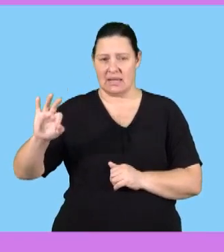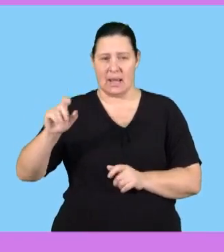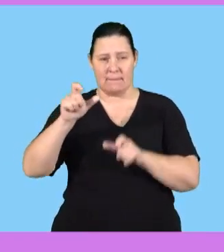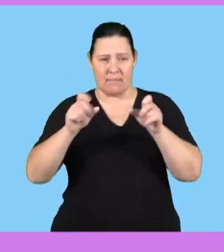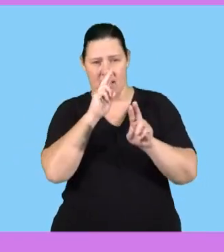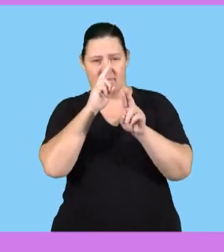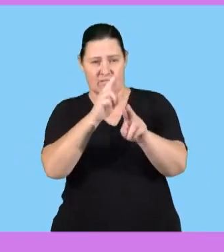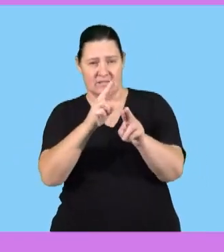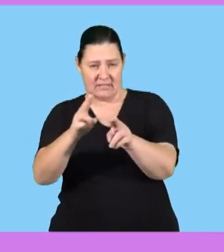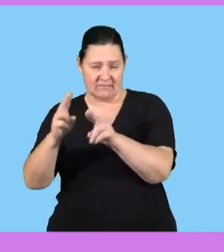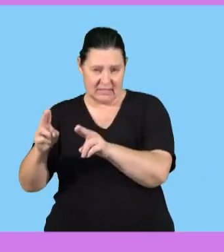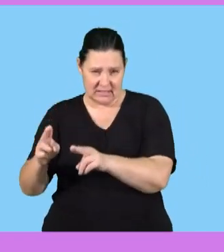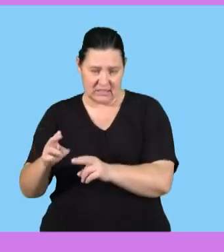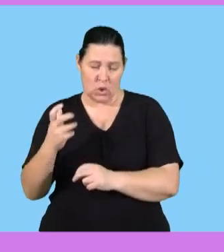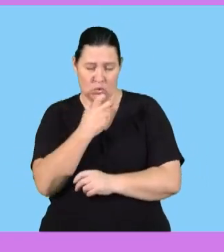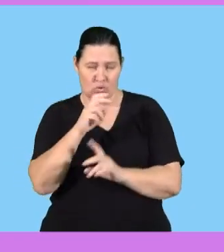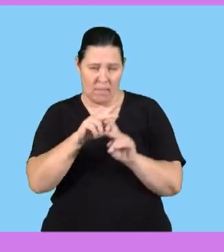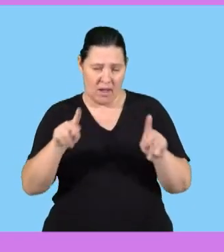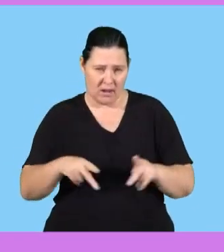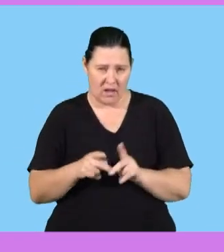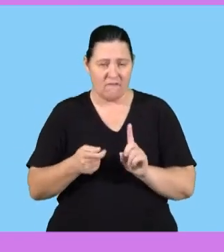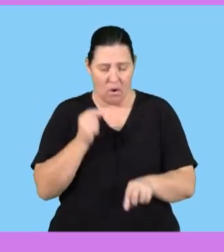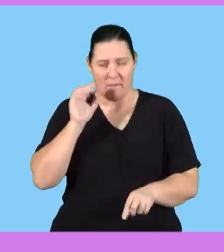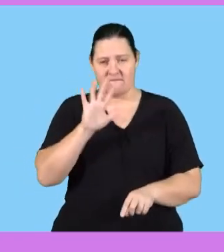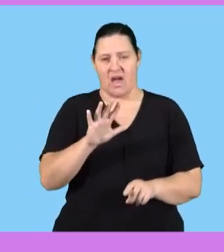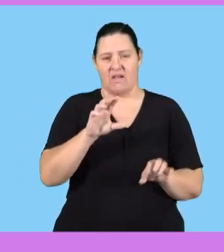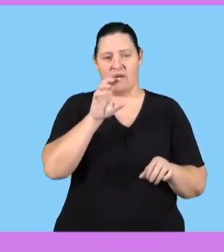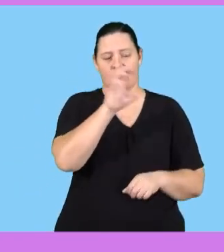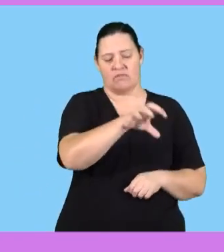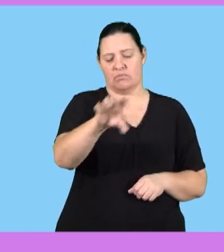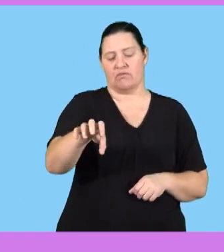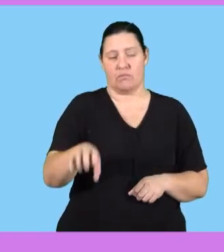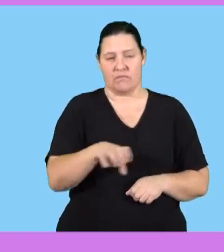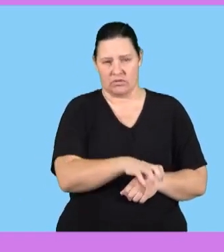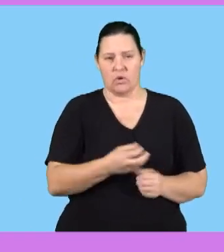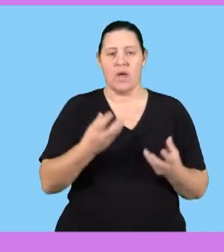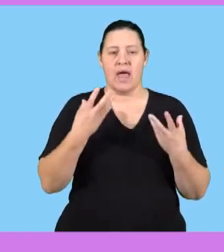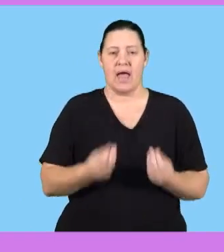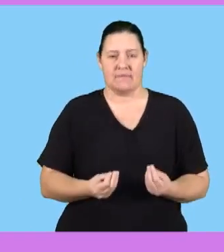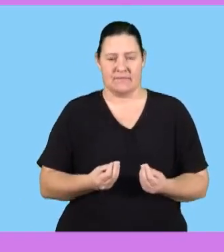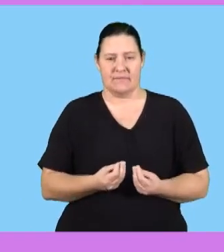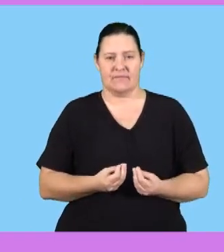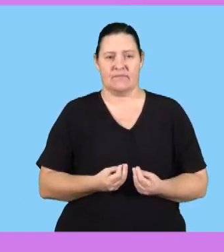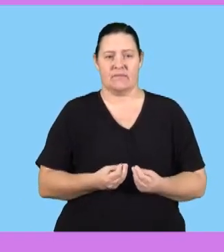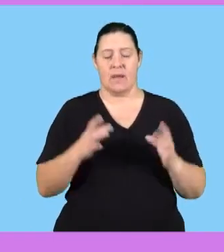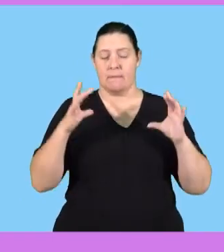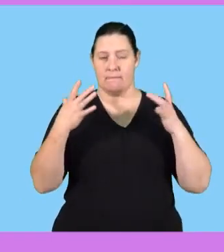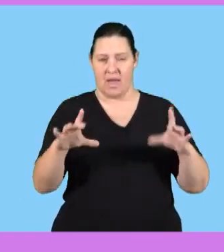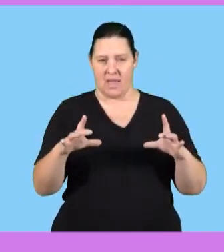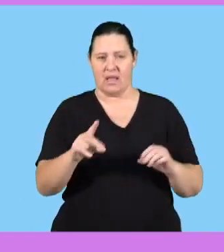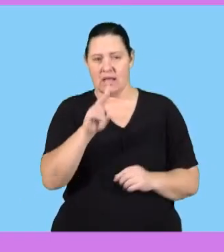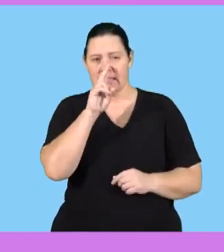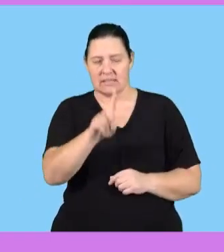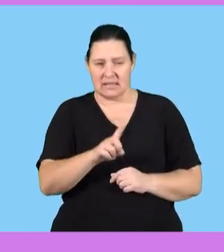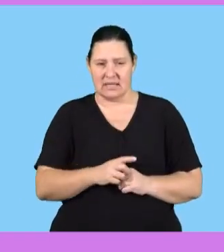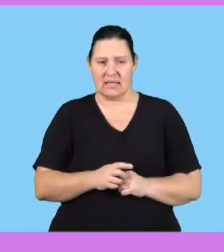1,659,793 people visited the Kruger National Park from these 5 different provinces. So there we have our pie chart,